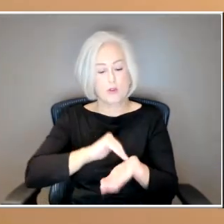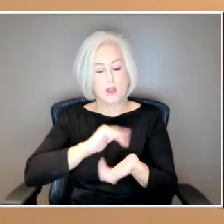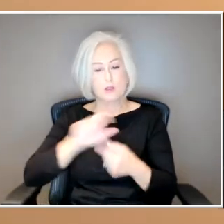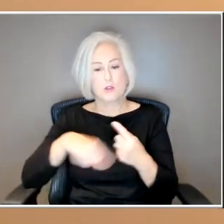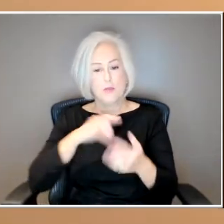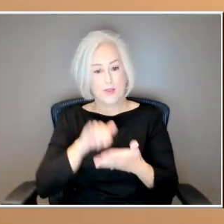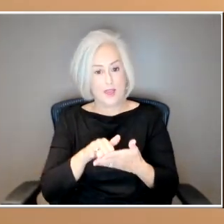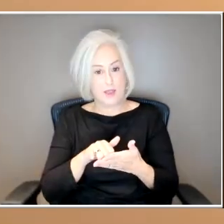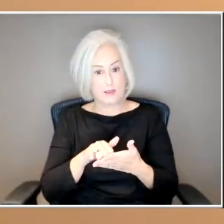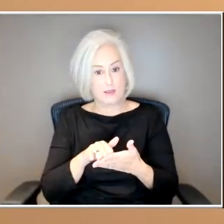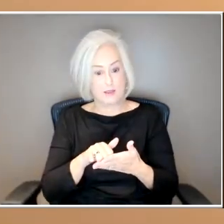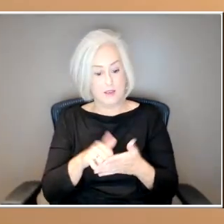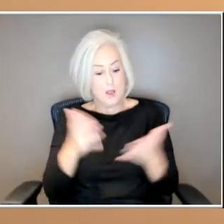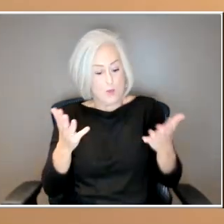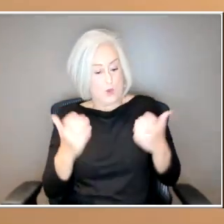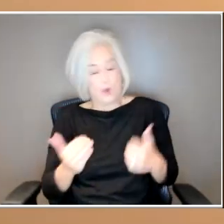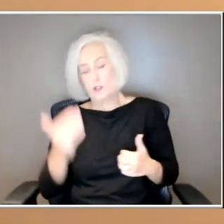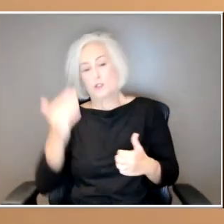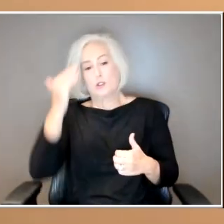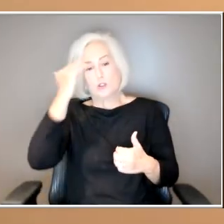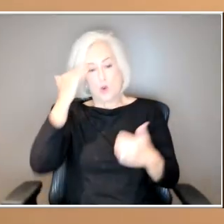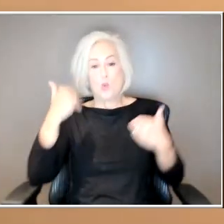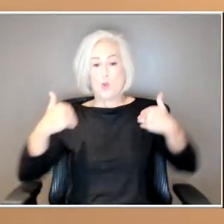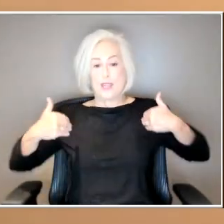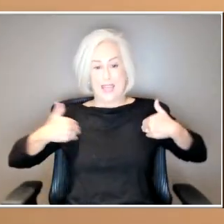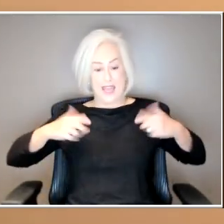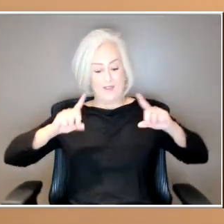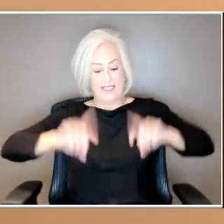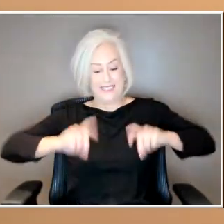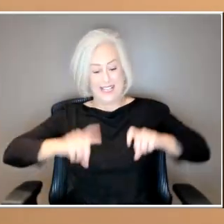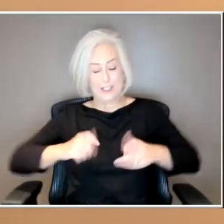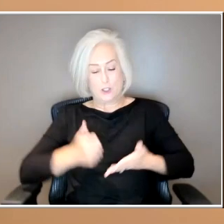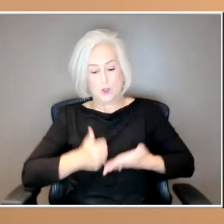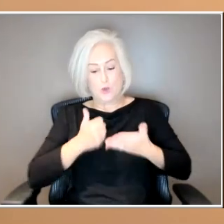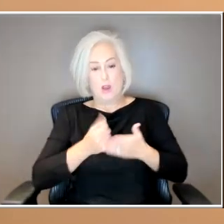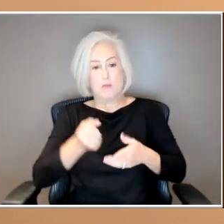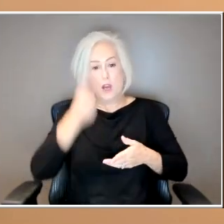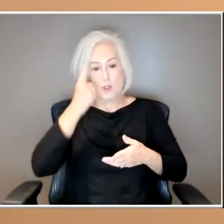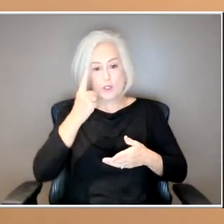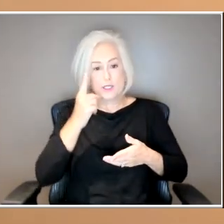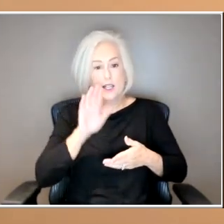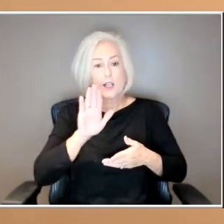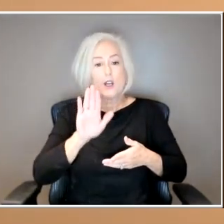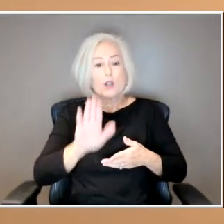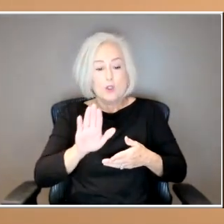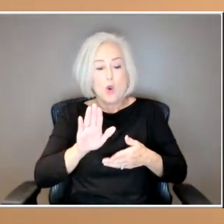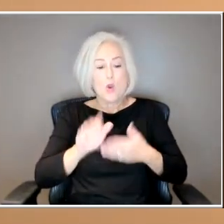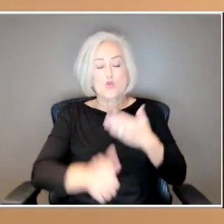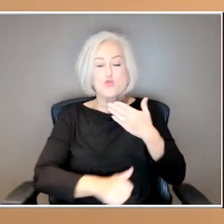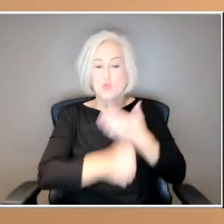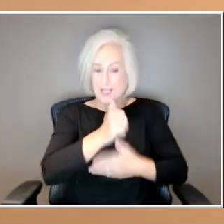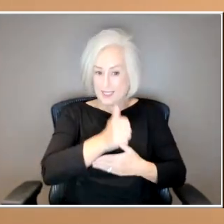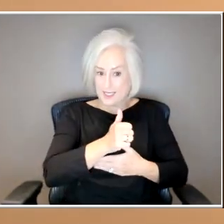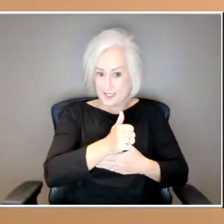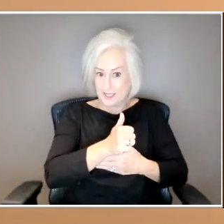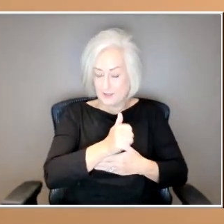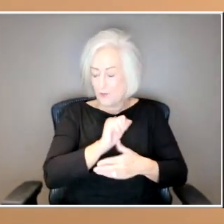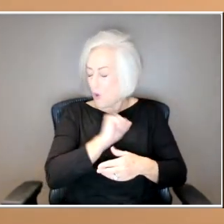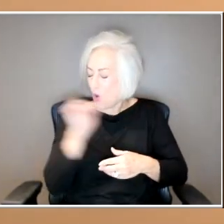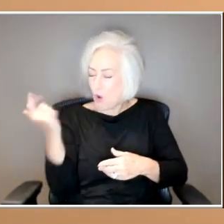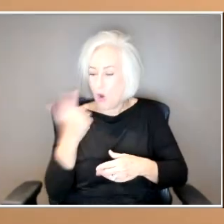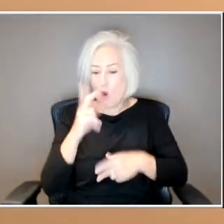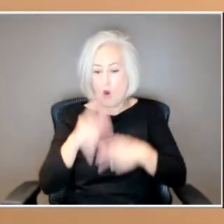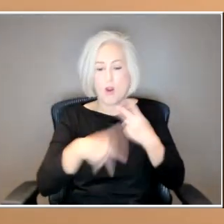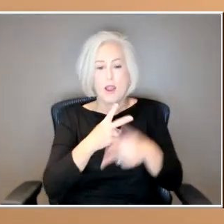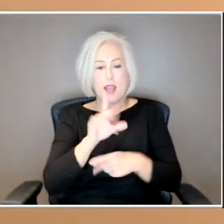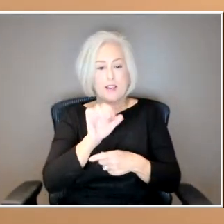that there are tests that can help you understand your risk of cancer, all types of cancer, and that you can be proactive about your cancer